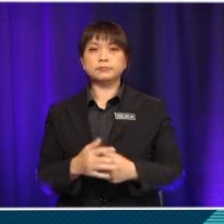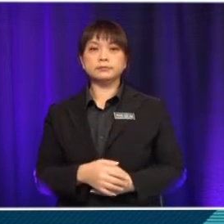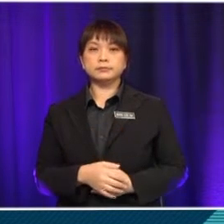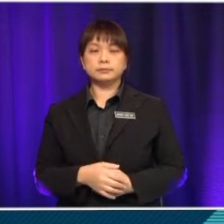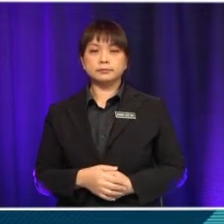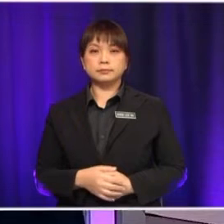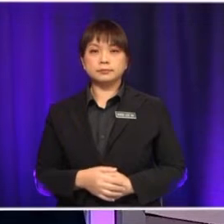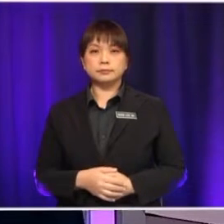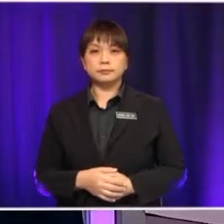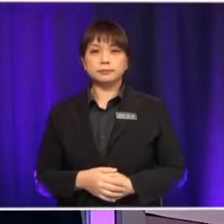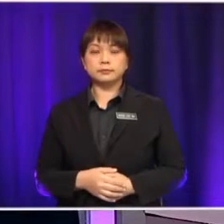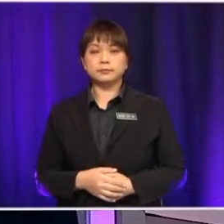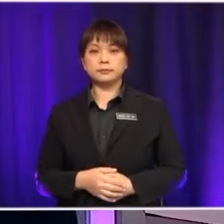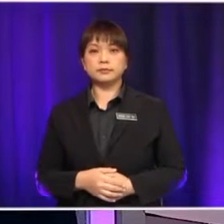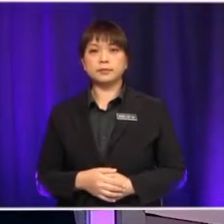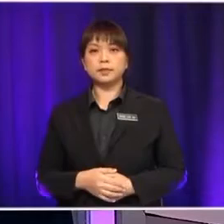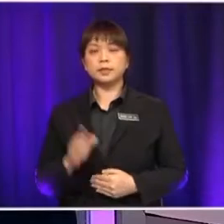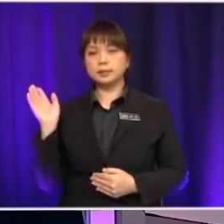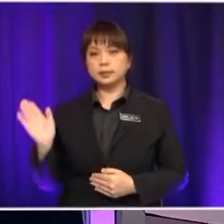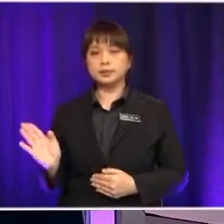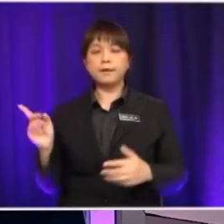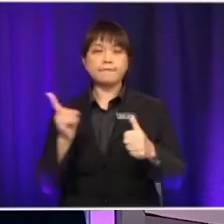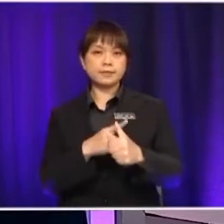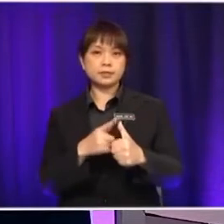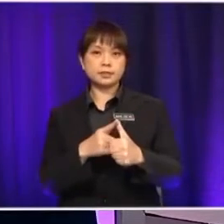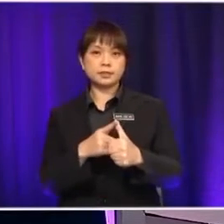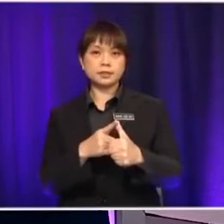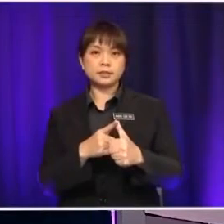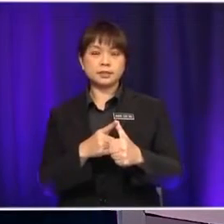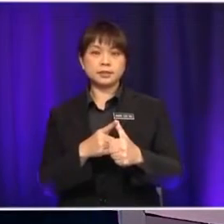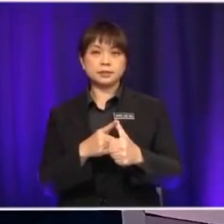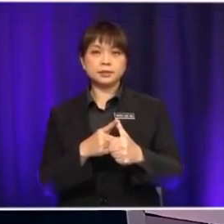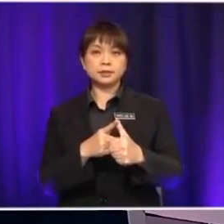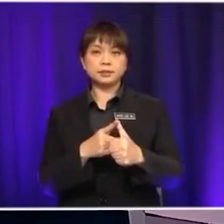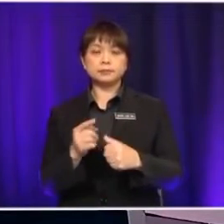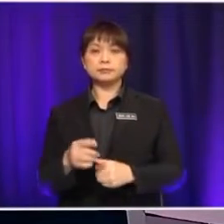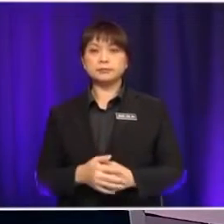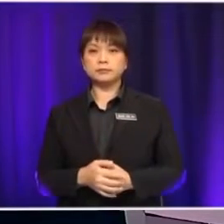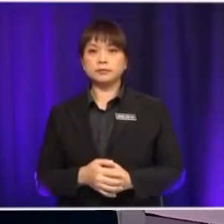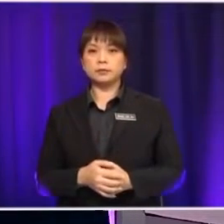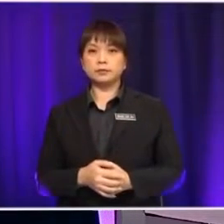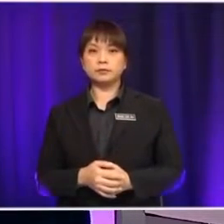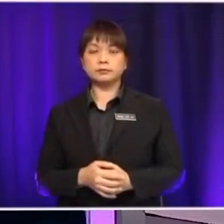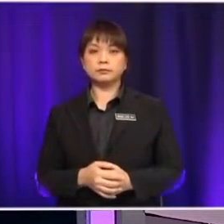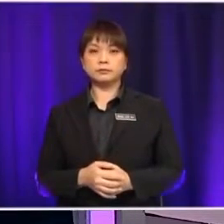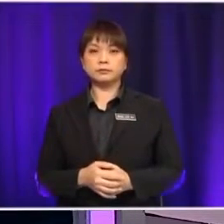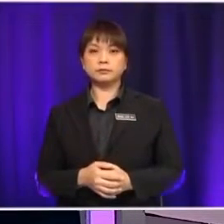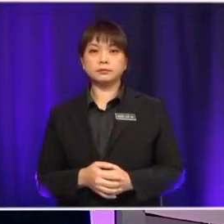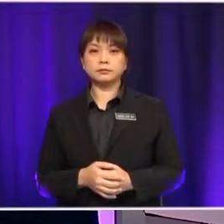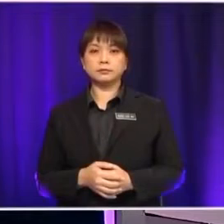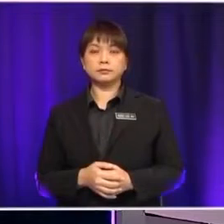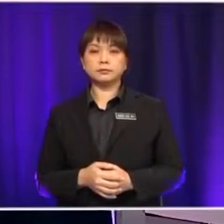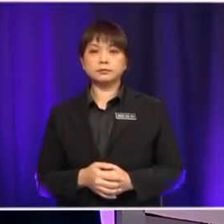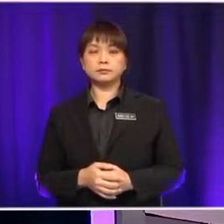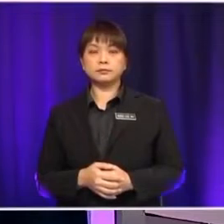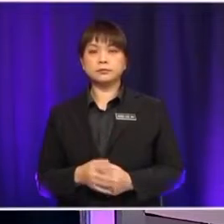see that the first sentence, this is a very direct one. Yes. We just mentioned one of the advantages or disadvantages of this is what, right? Okay.